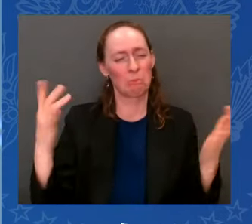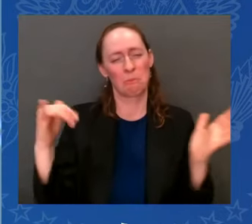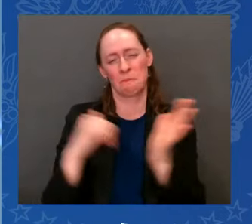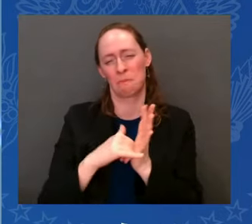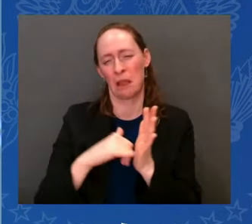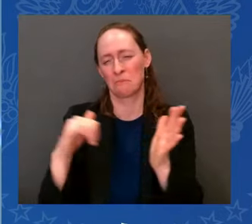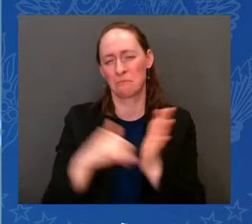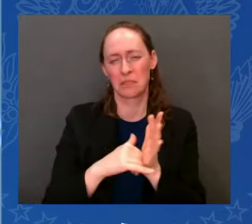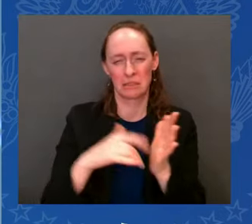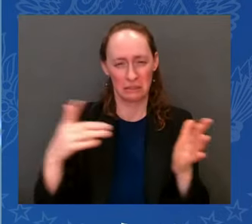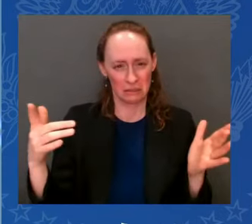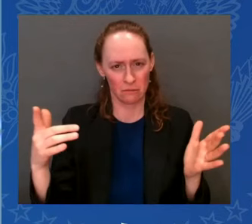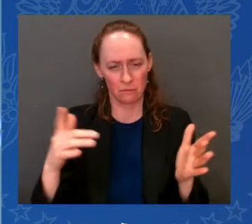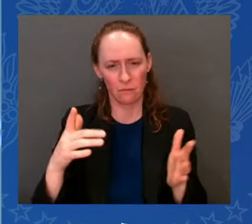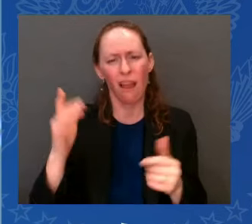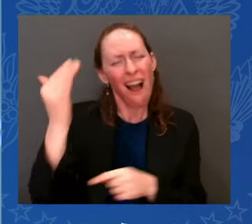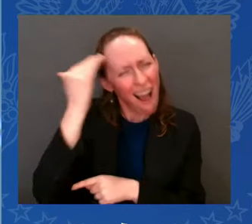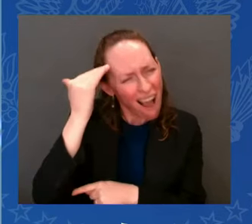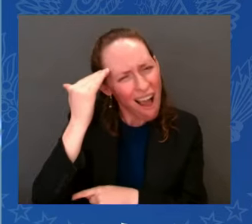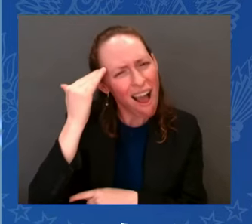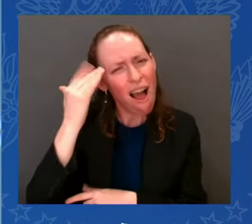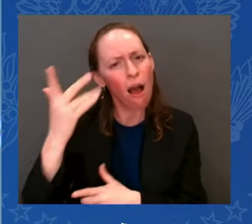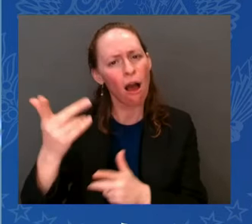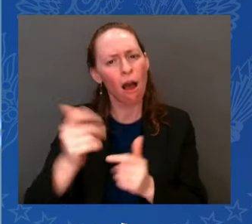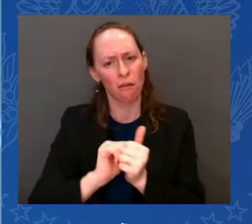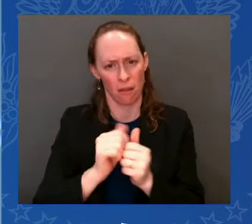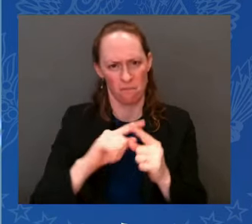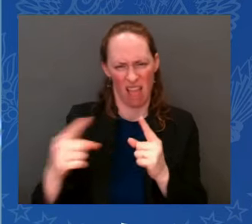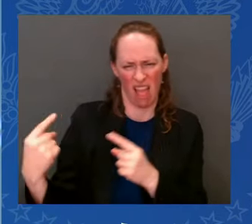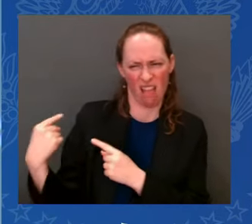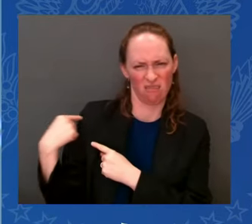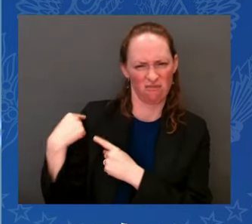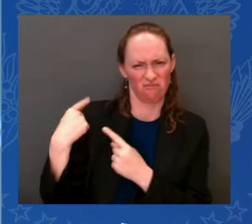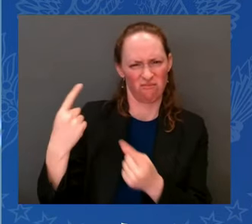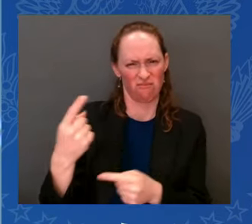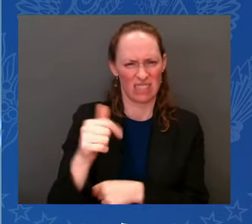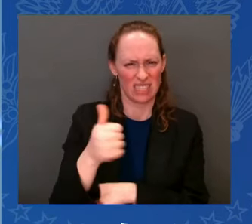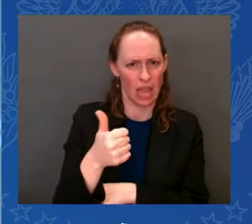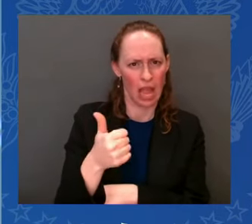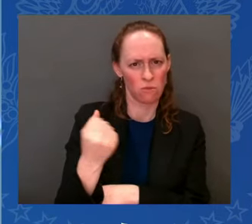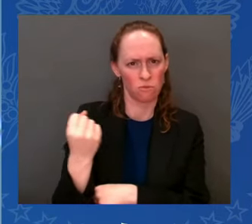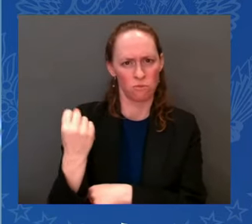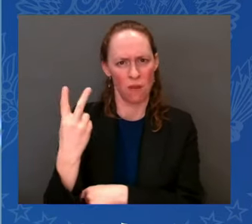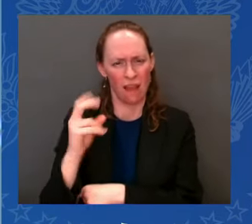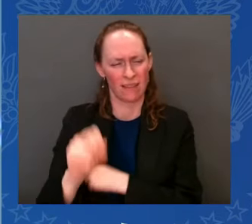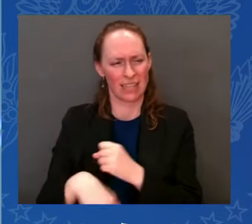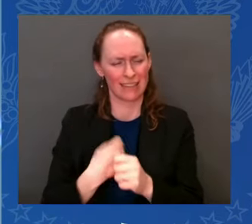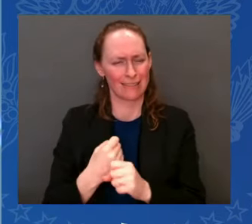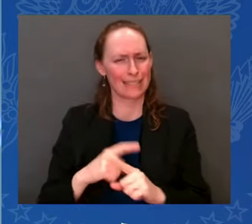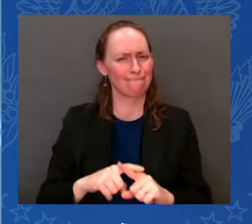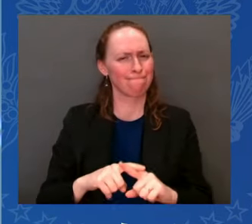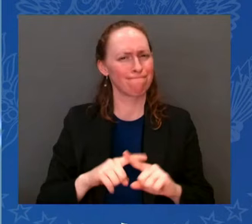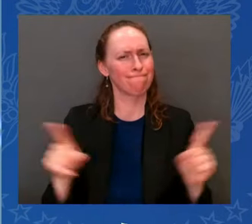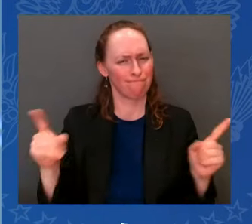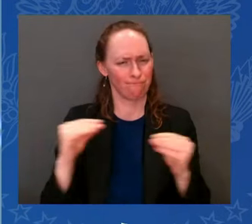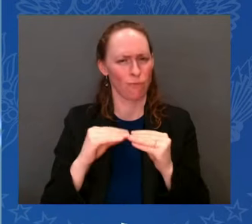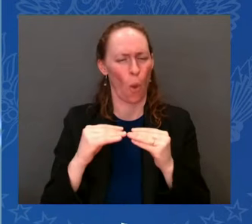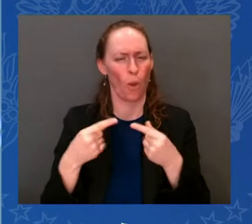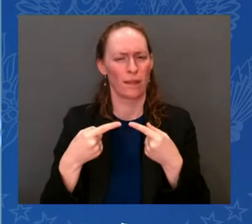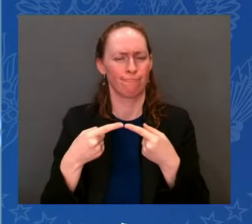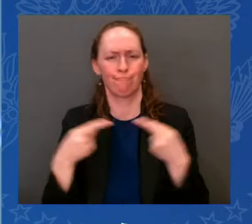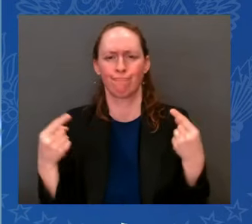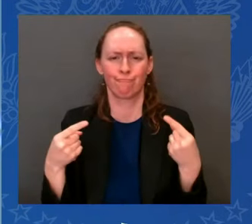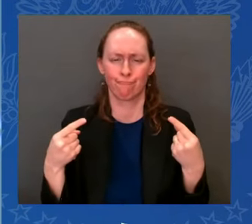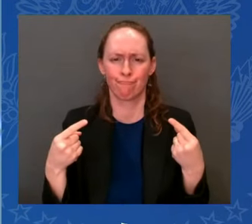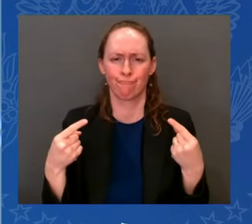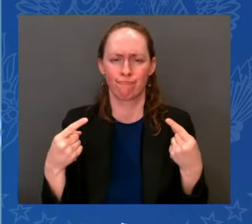tough. But as I told my friends in Congress in my State of the Union address last week, I believe people sent us a